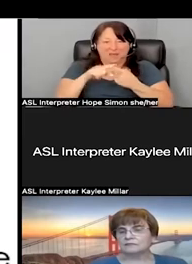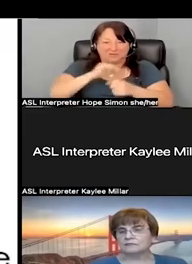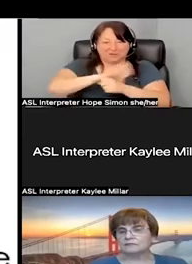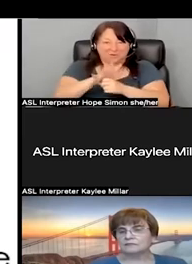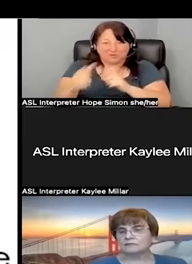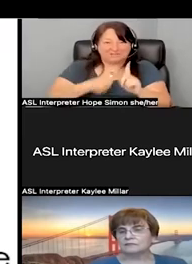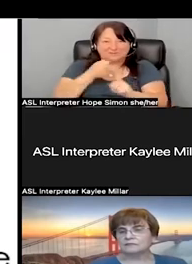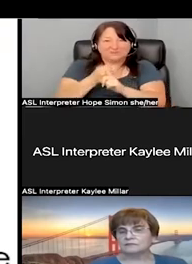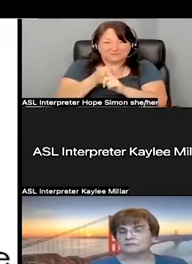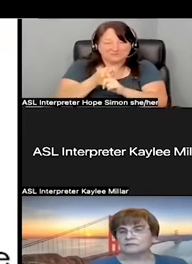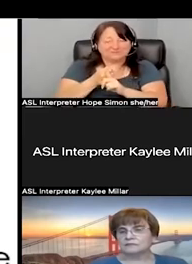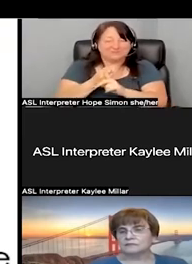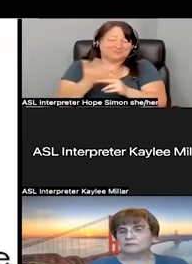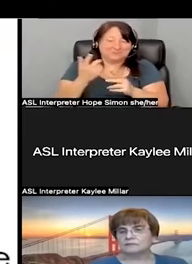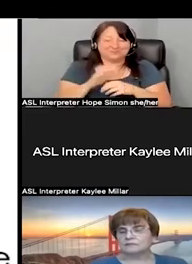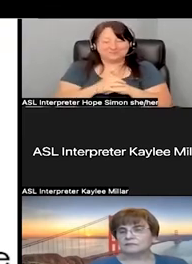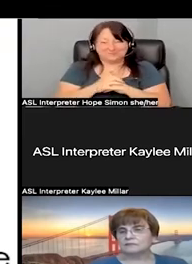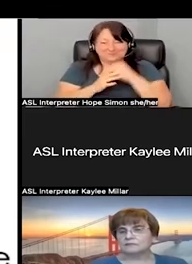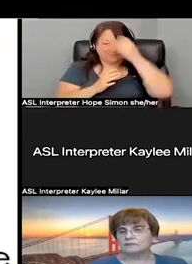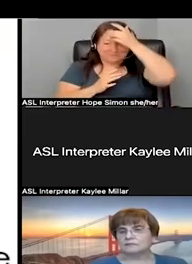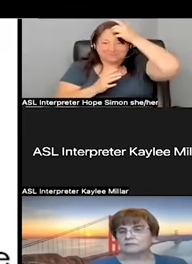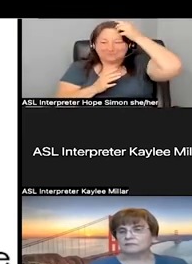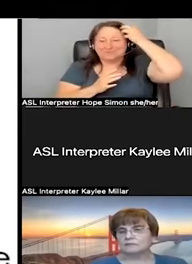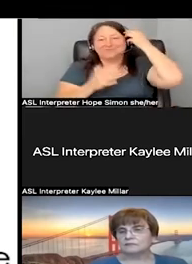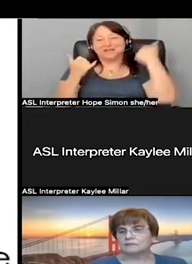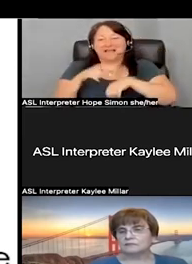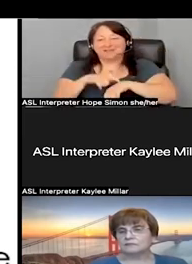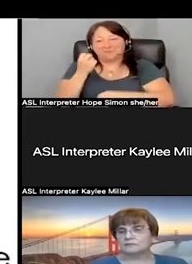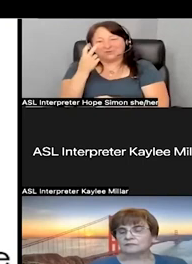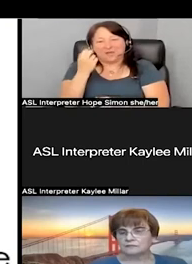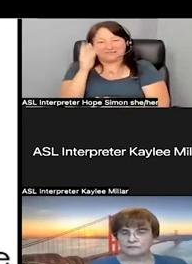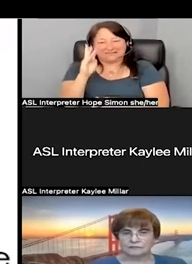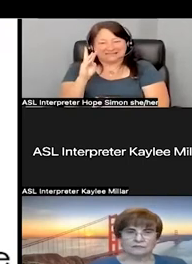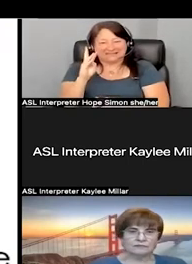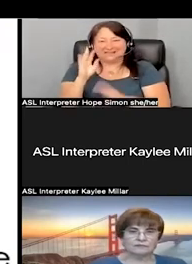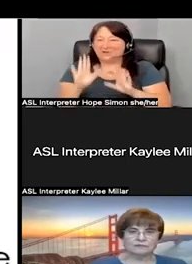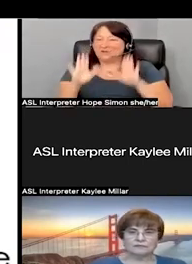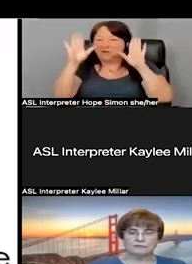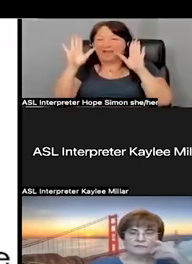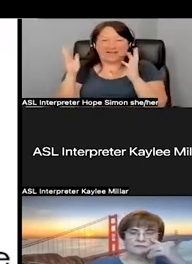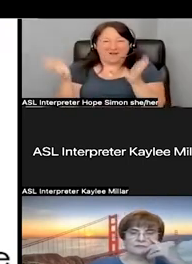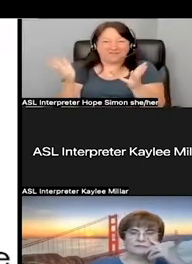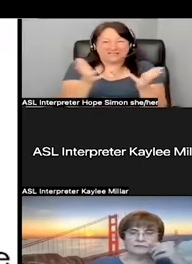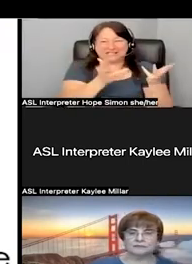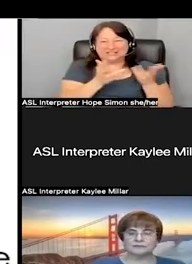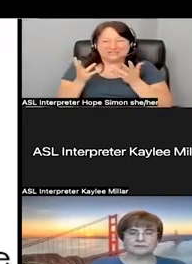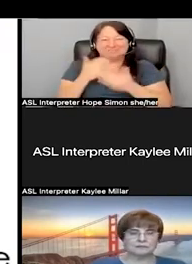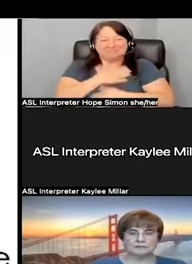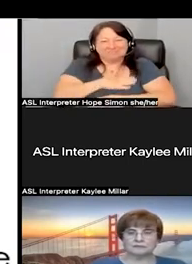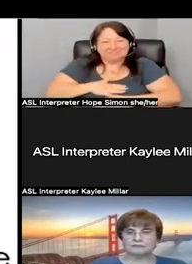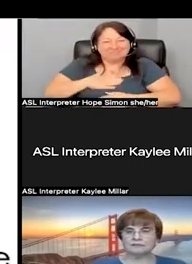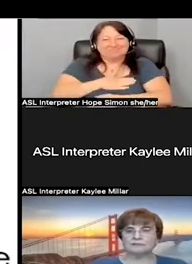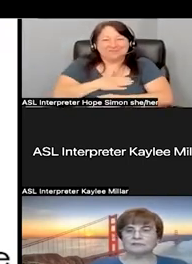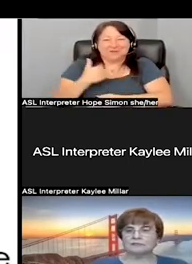of their COVID response. So we're at 12:16. It's a great conversation, and we can,